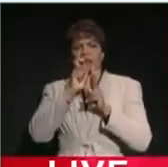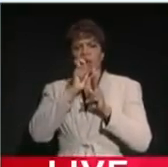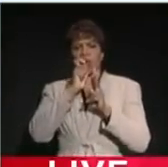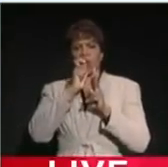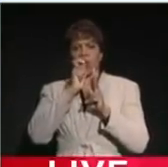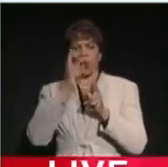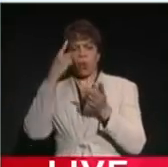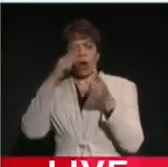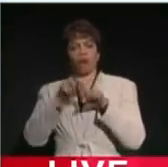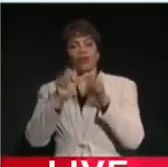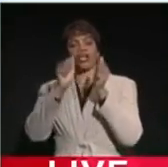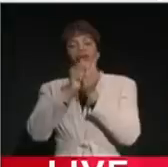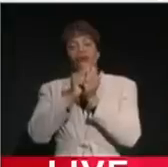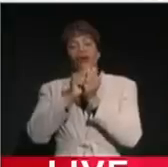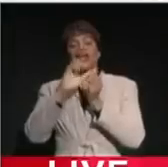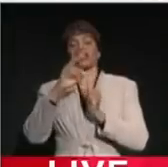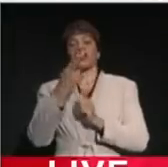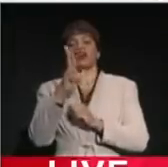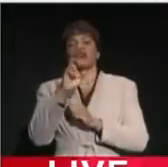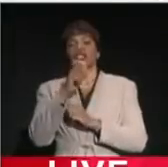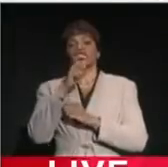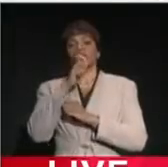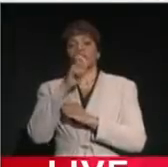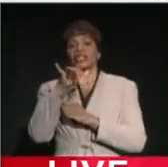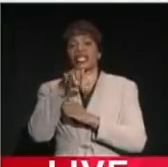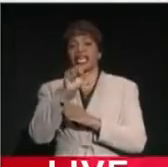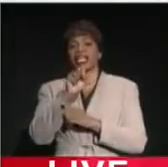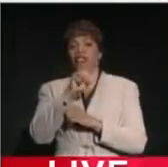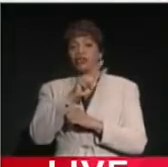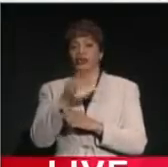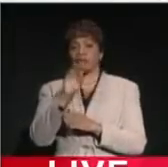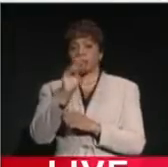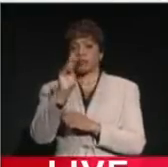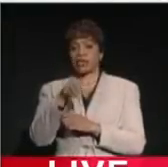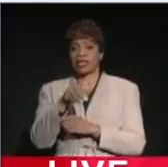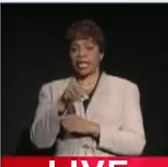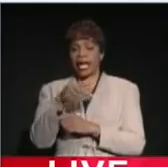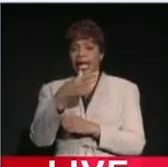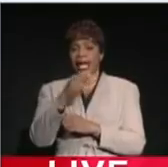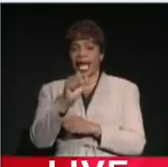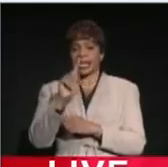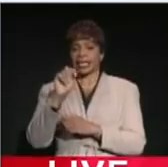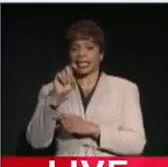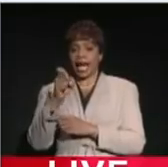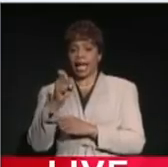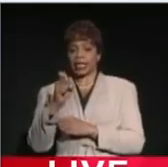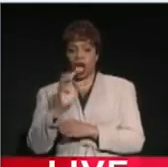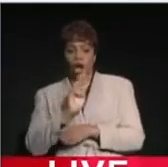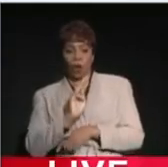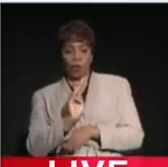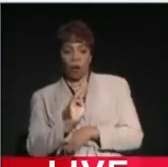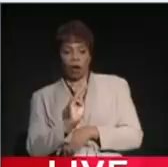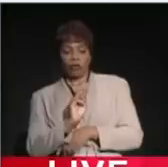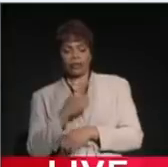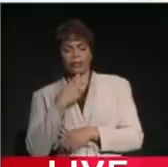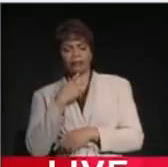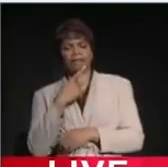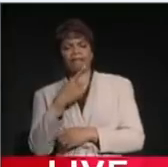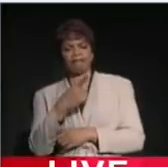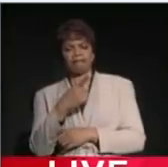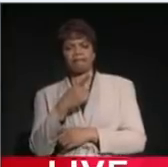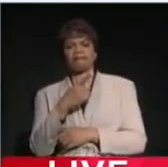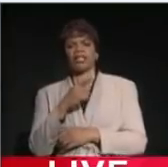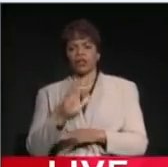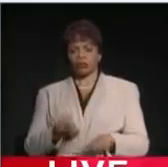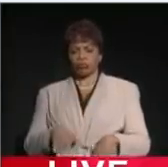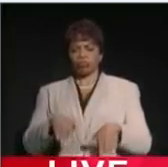and said yes to the 23-cent gas tax. Mr. Murphy, your campaign commercials document that you were raised in a